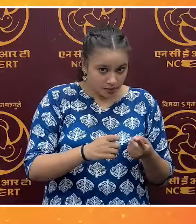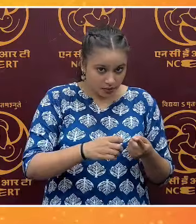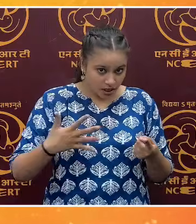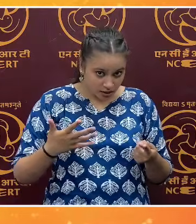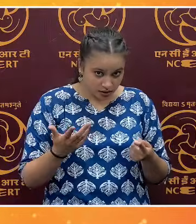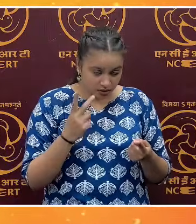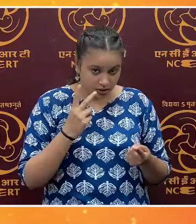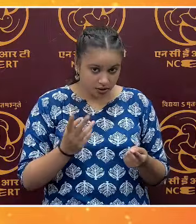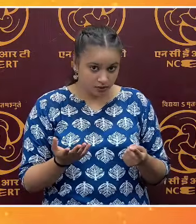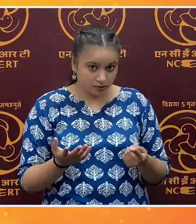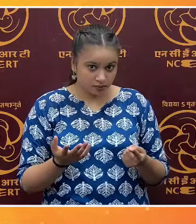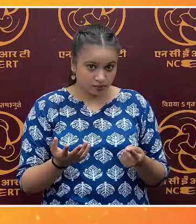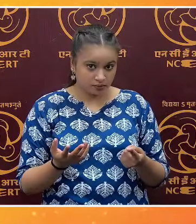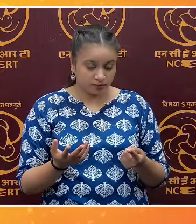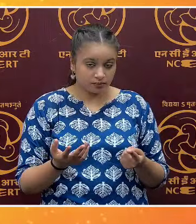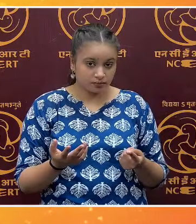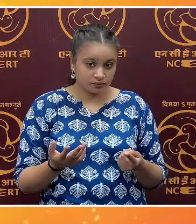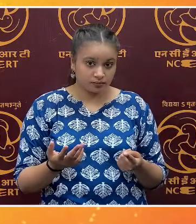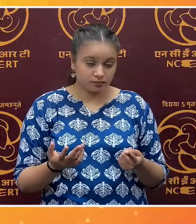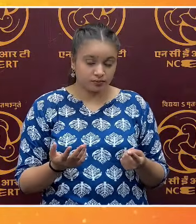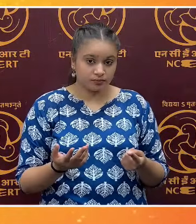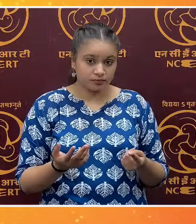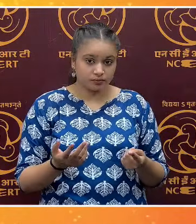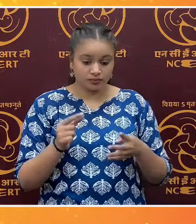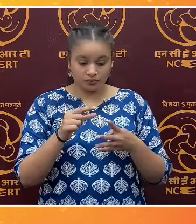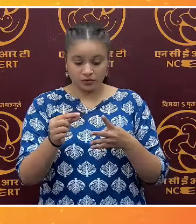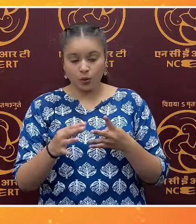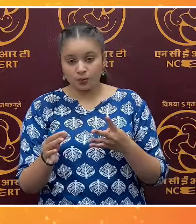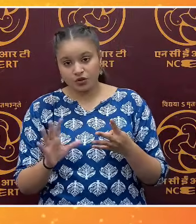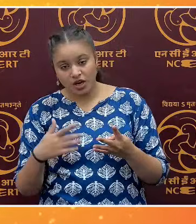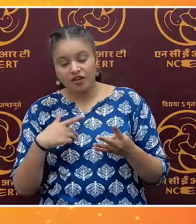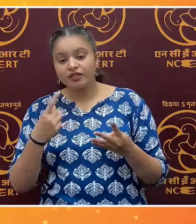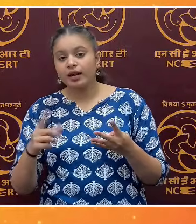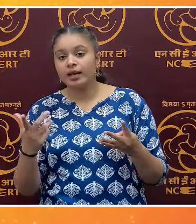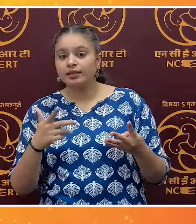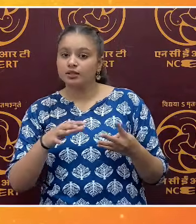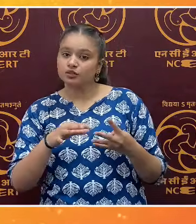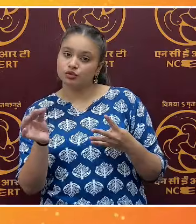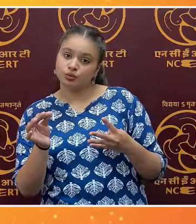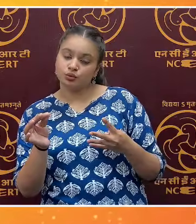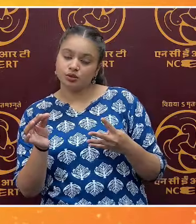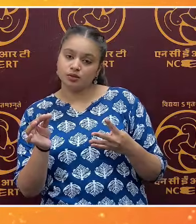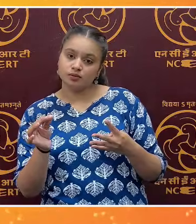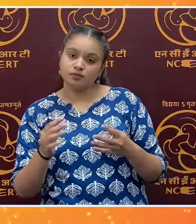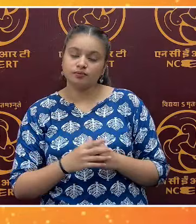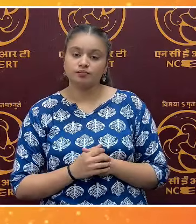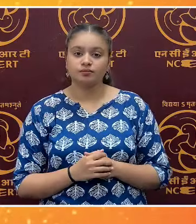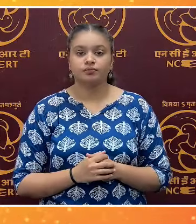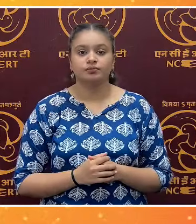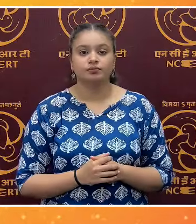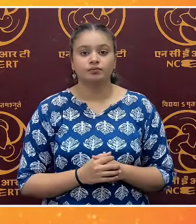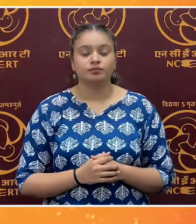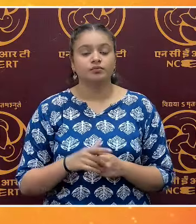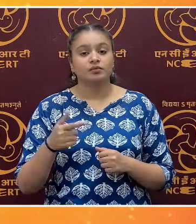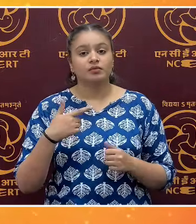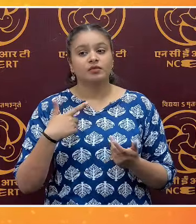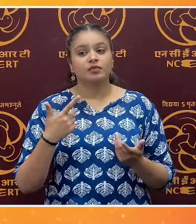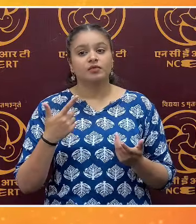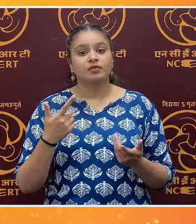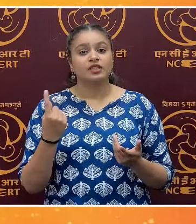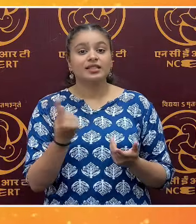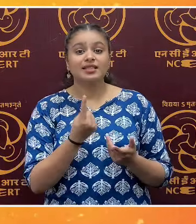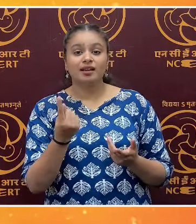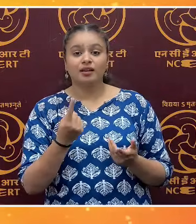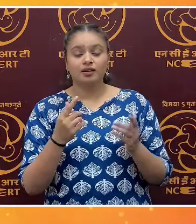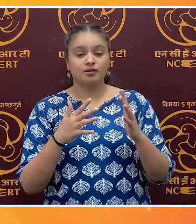see. The power strip itself run out of power? No, the total current run will overload the single wall socket. So in a single wall